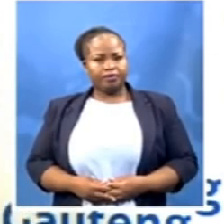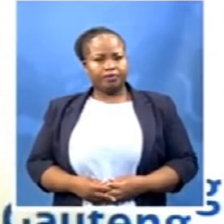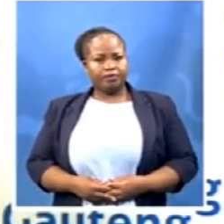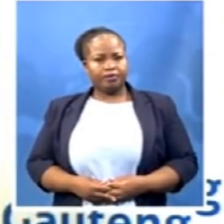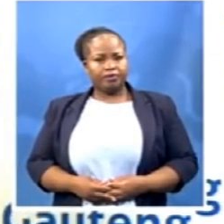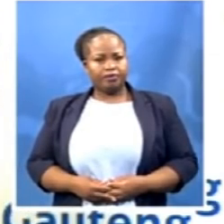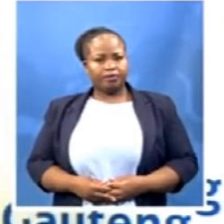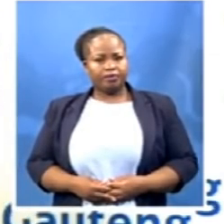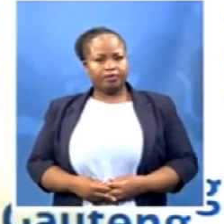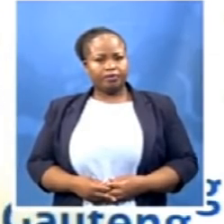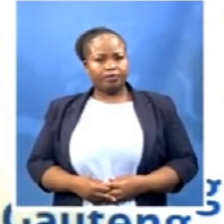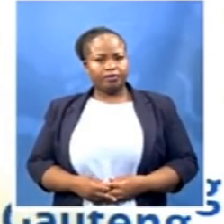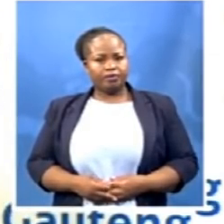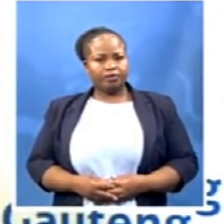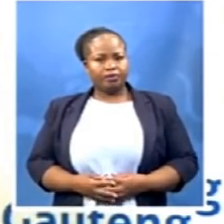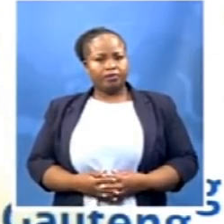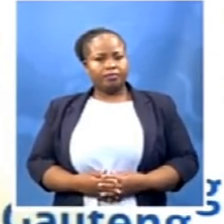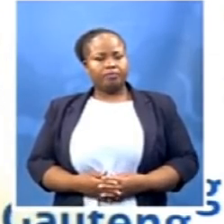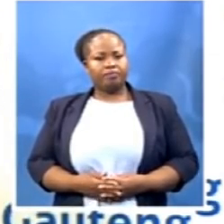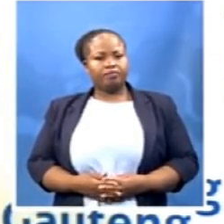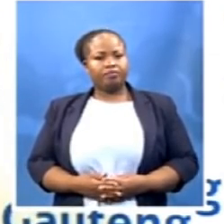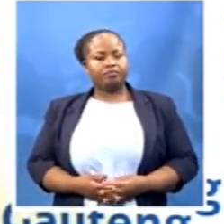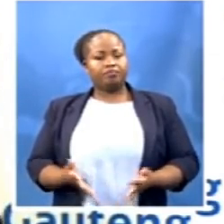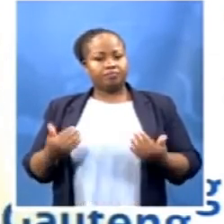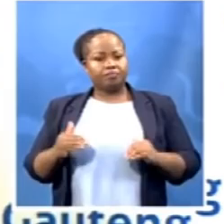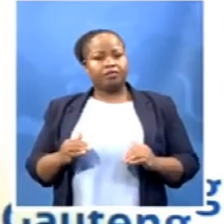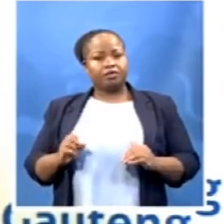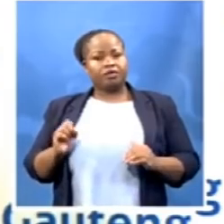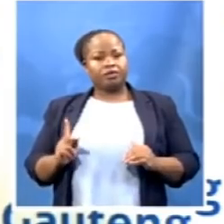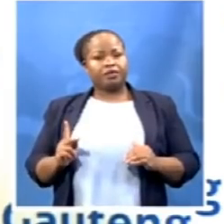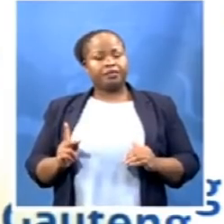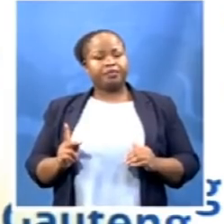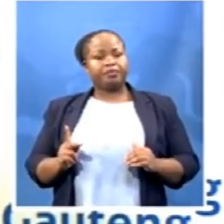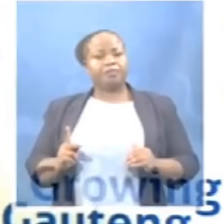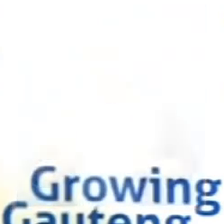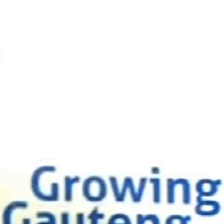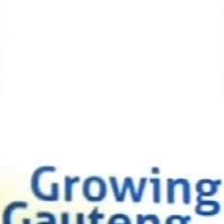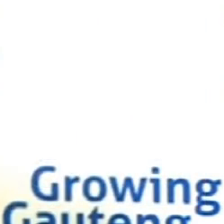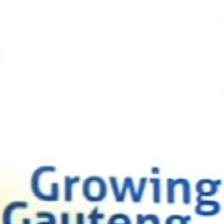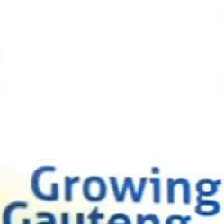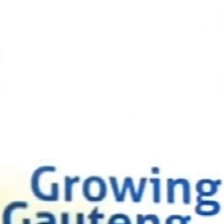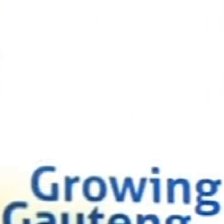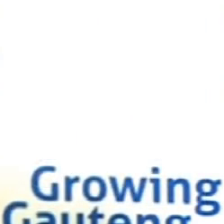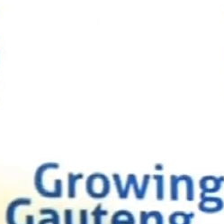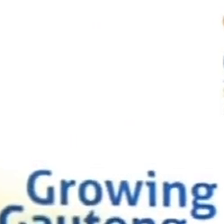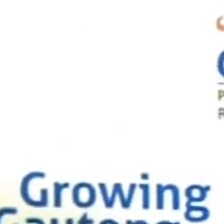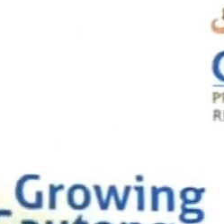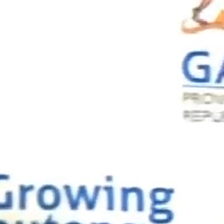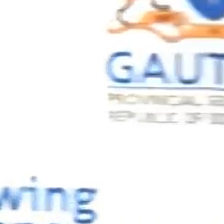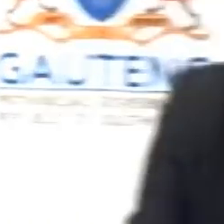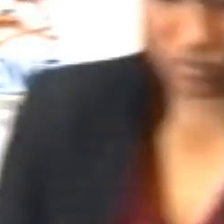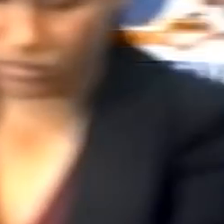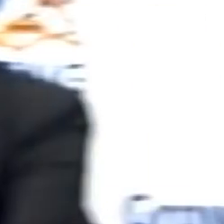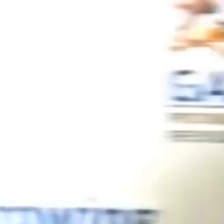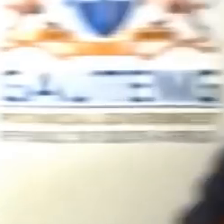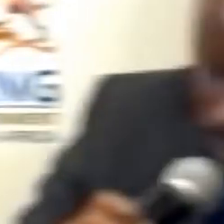Oh, okay. Yeah, just before Edwin, MEC, we've got two questions from Mr.